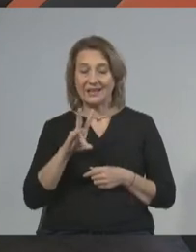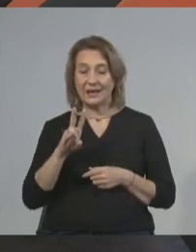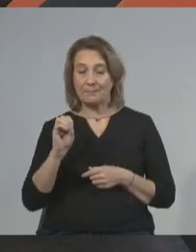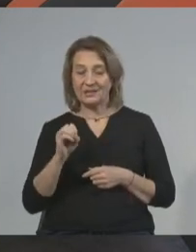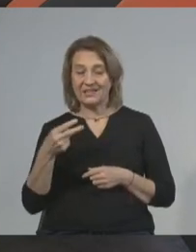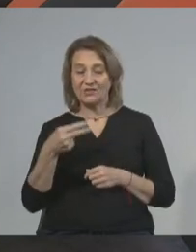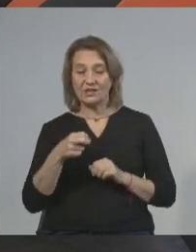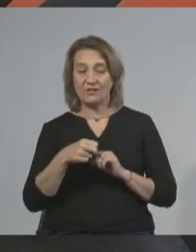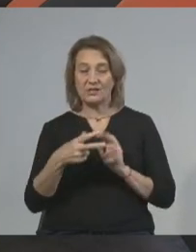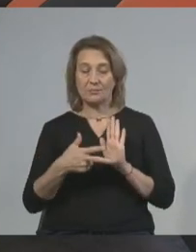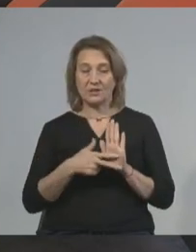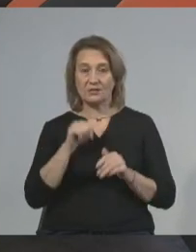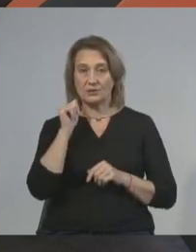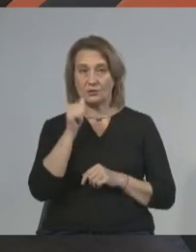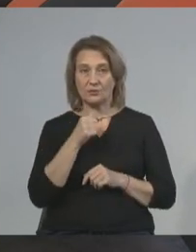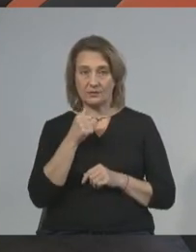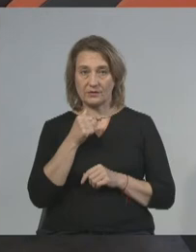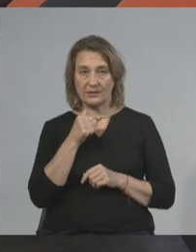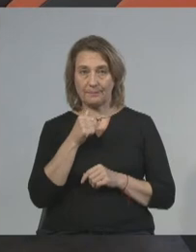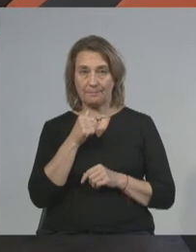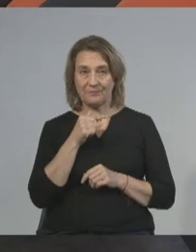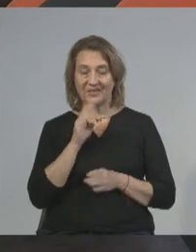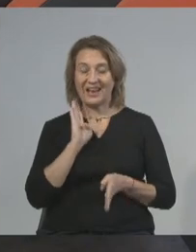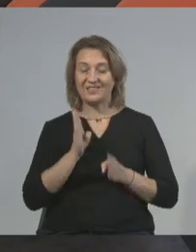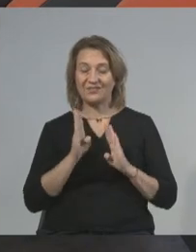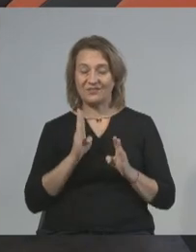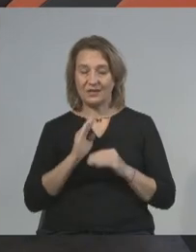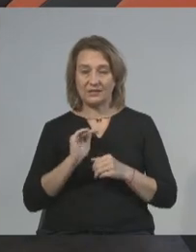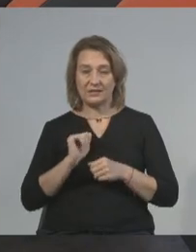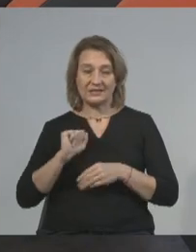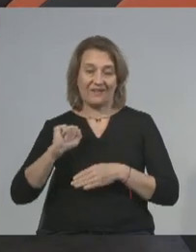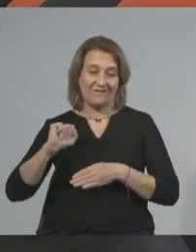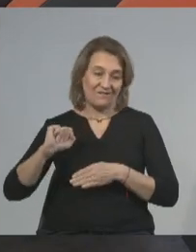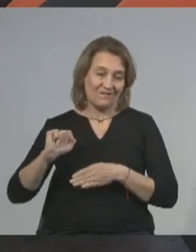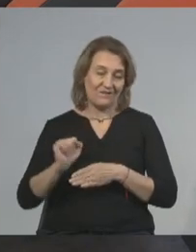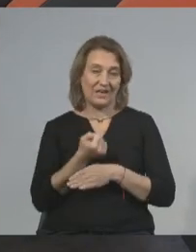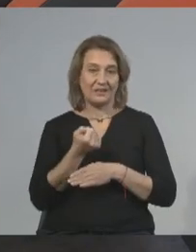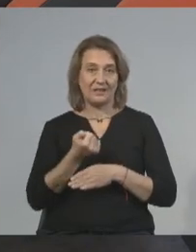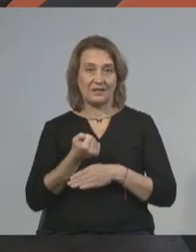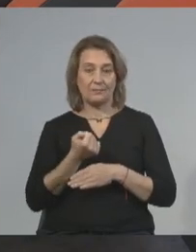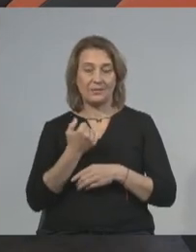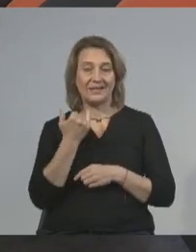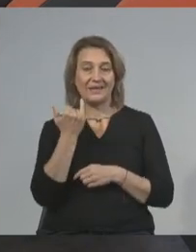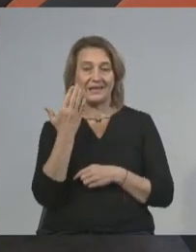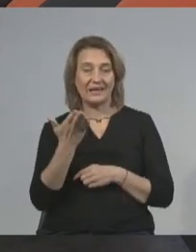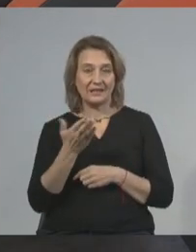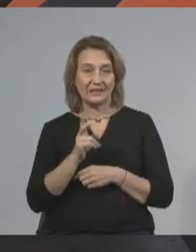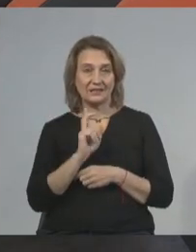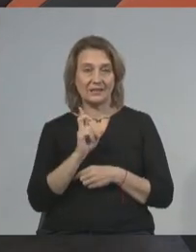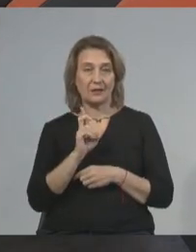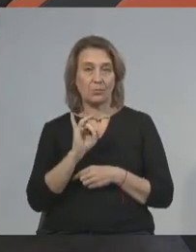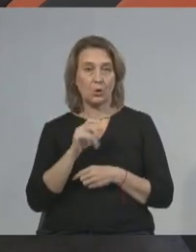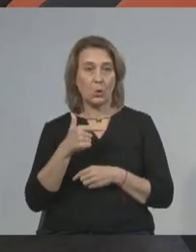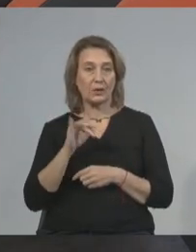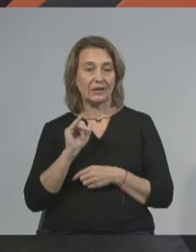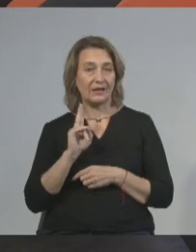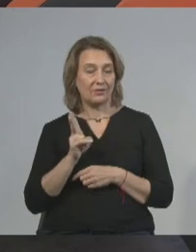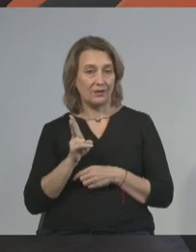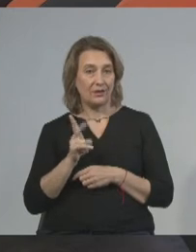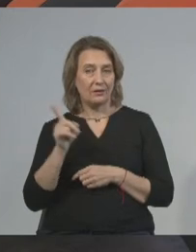overnight and then we noticed that in july 2018 twitter deleted a huge amount of